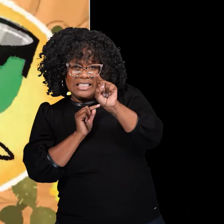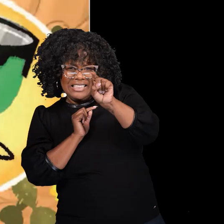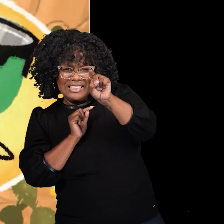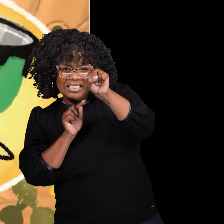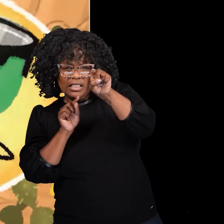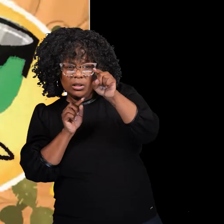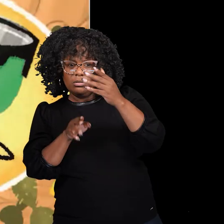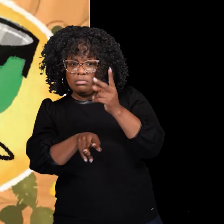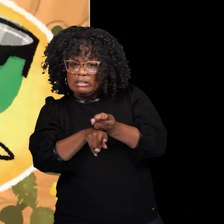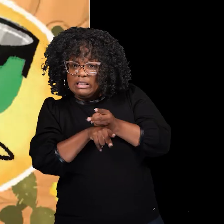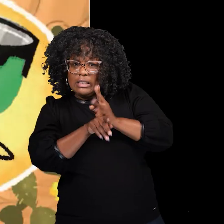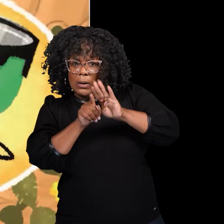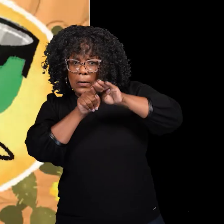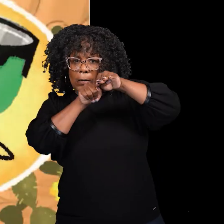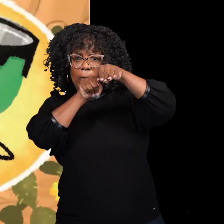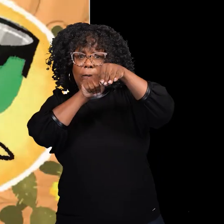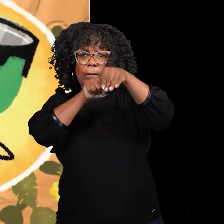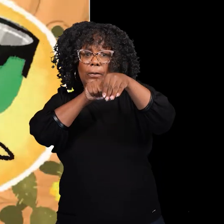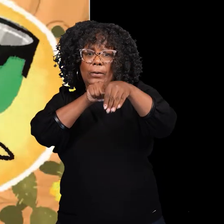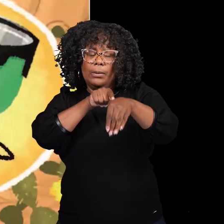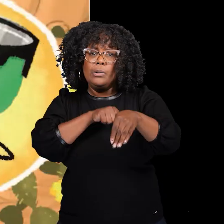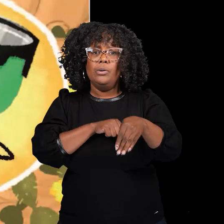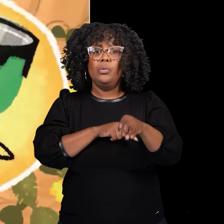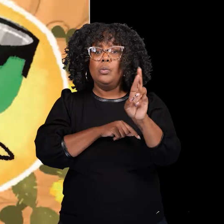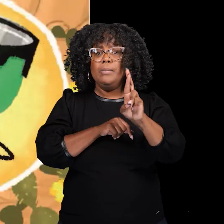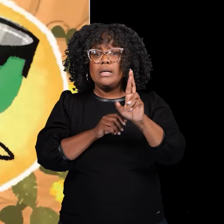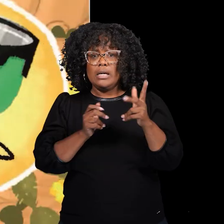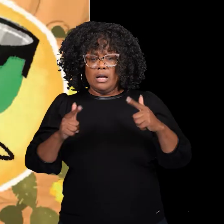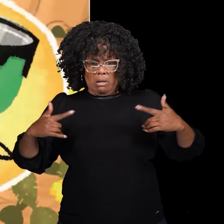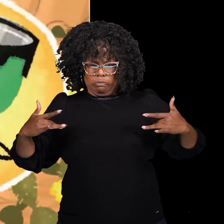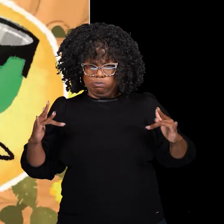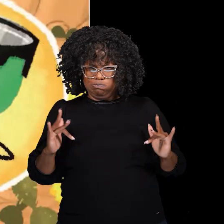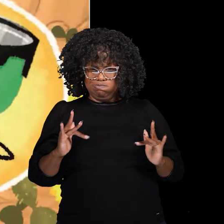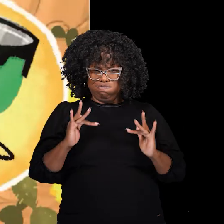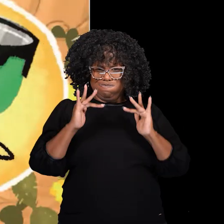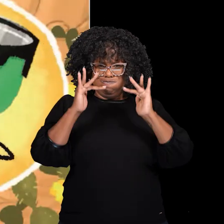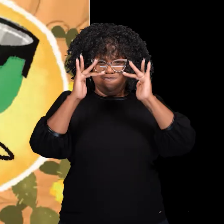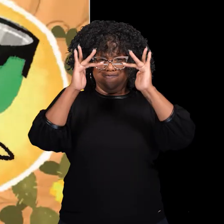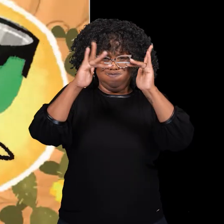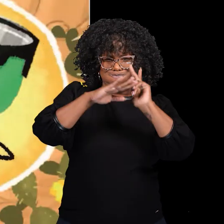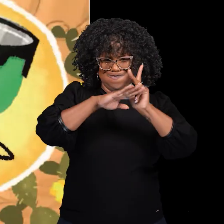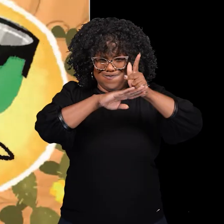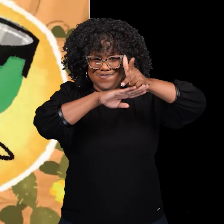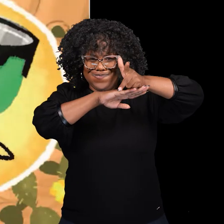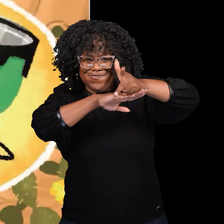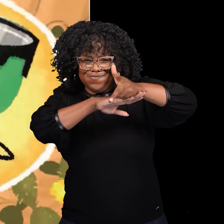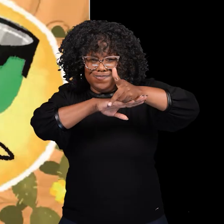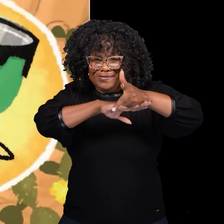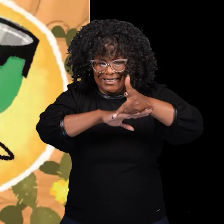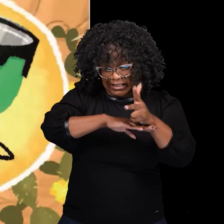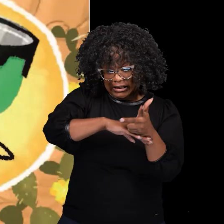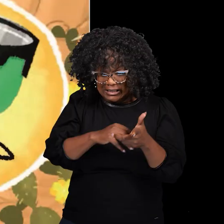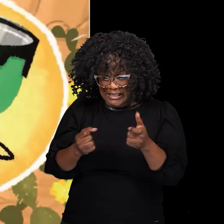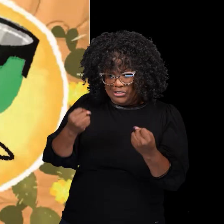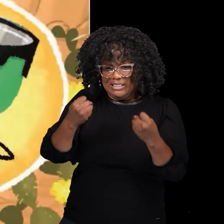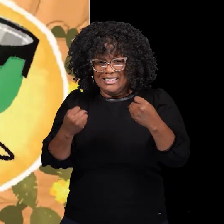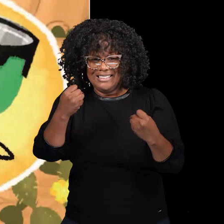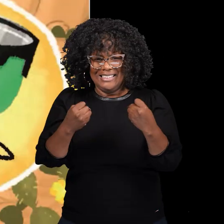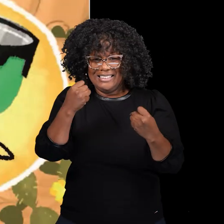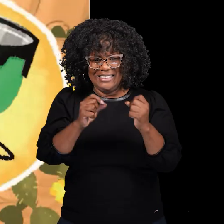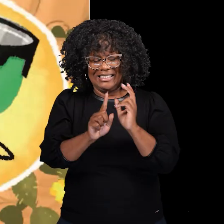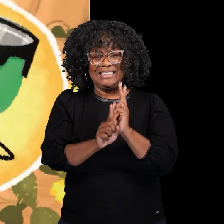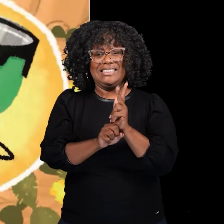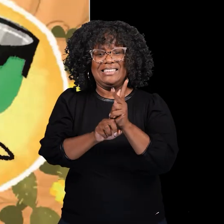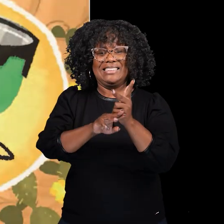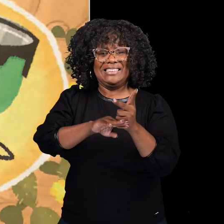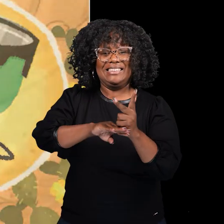up. The sand dunes are very steep. Ruby's back tires kick up lots of sand as they dig deep to obtain the power to